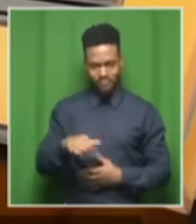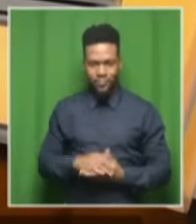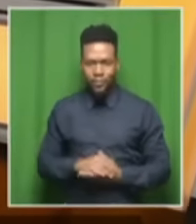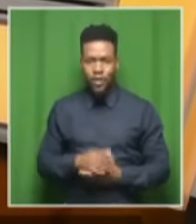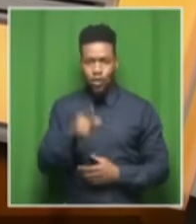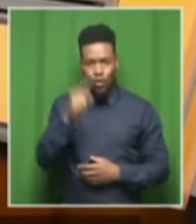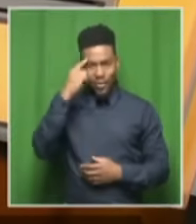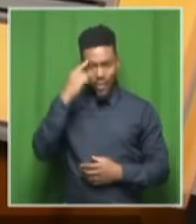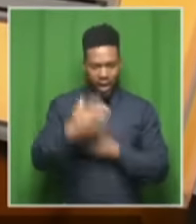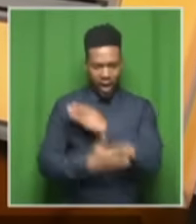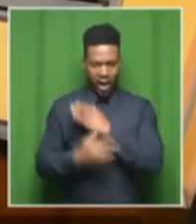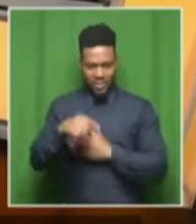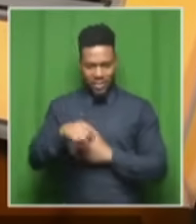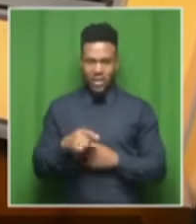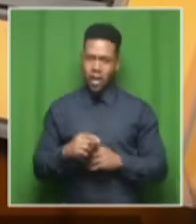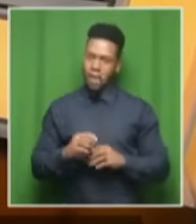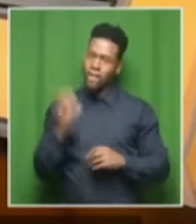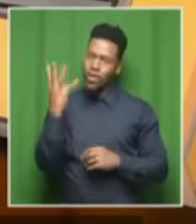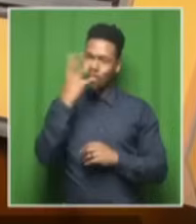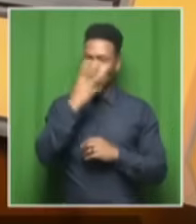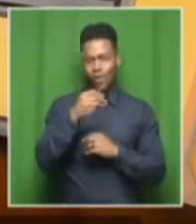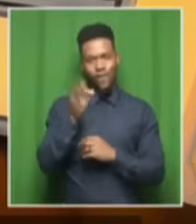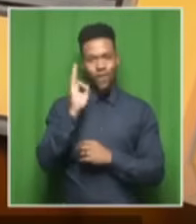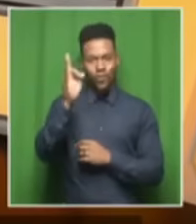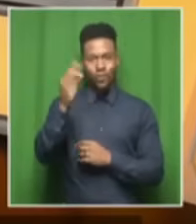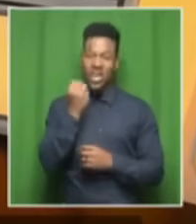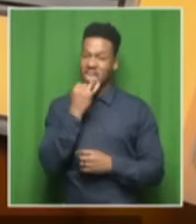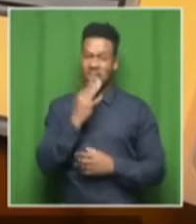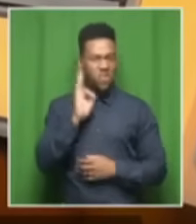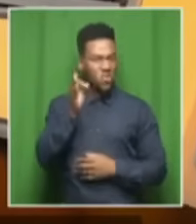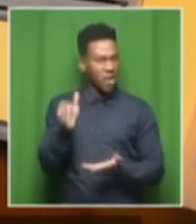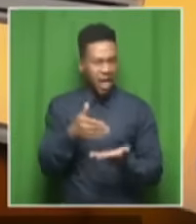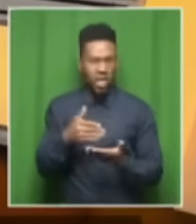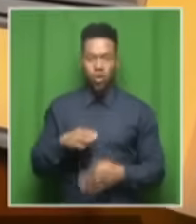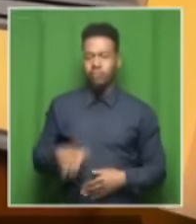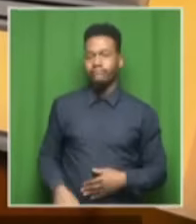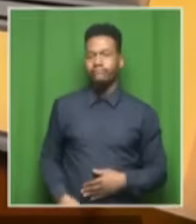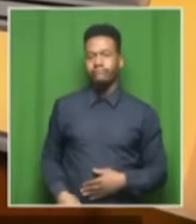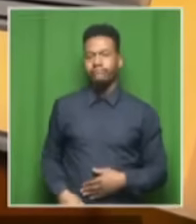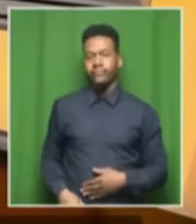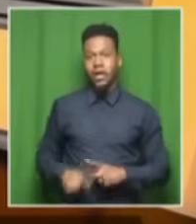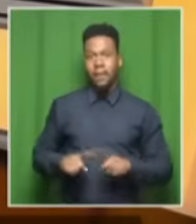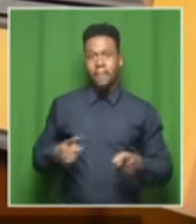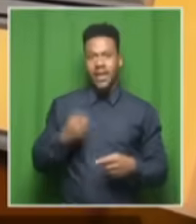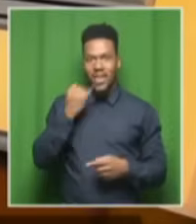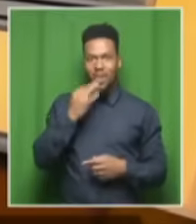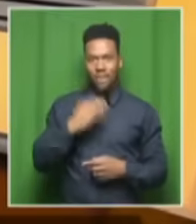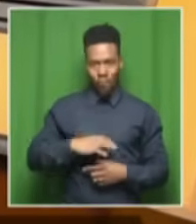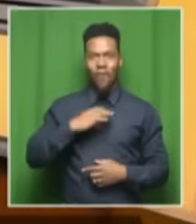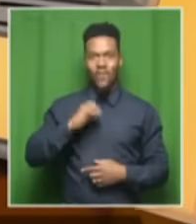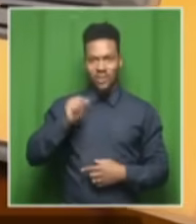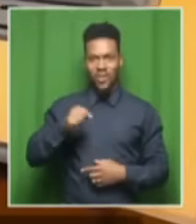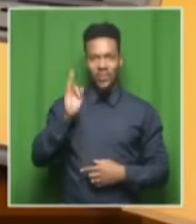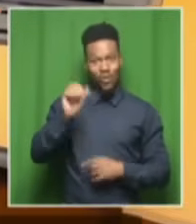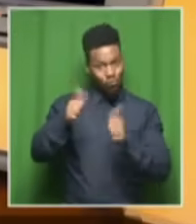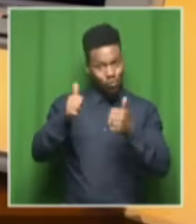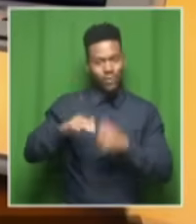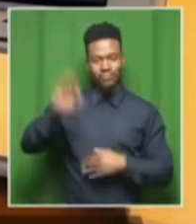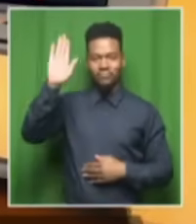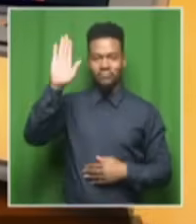great future for you, or if it hasn't, keep your hand down. Hand up if you want to think that South Africa is the way to go.